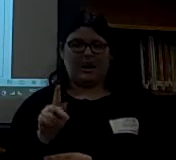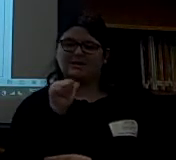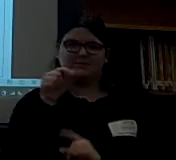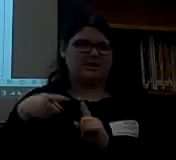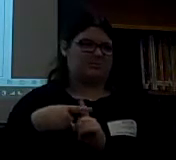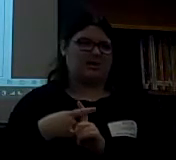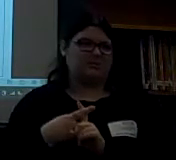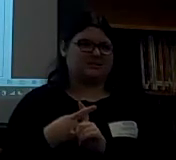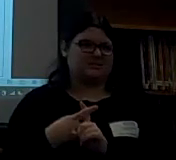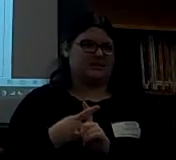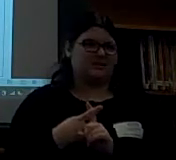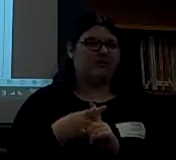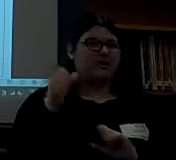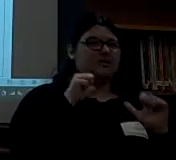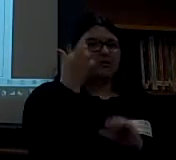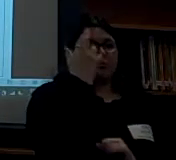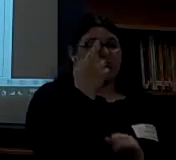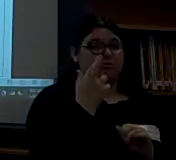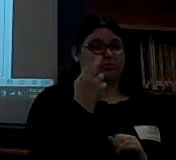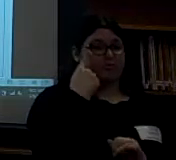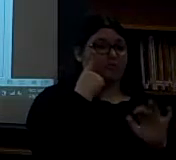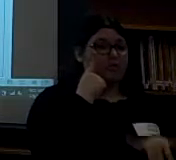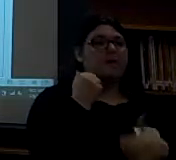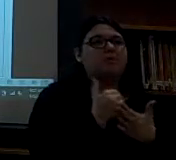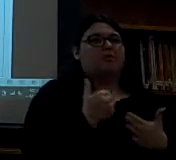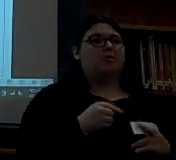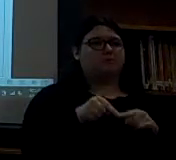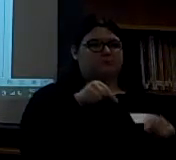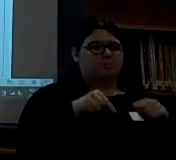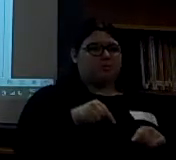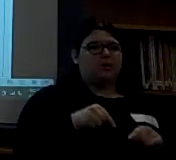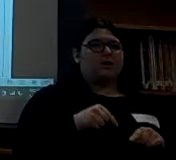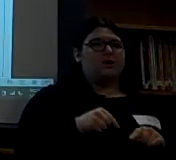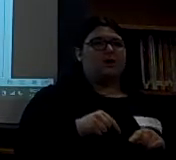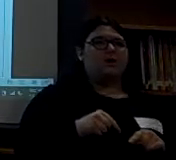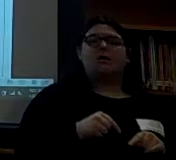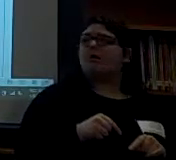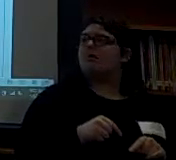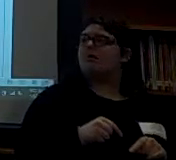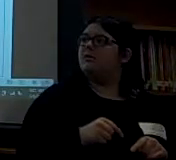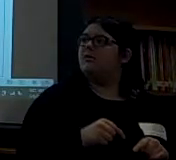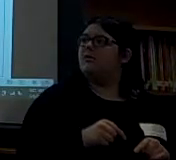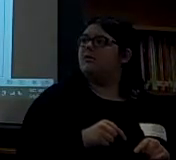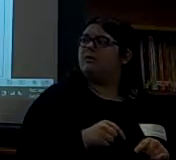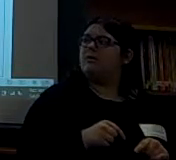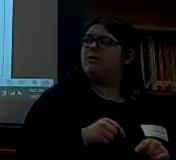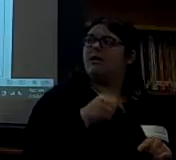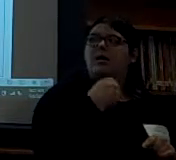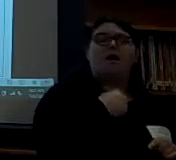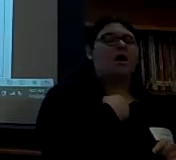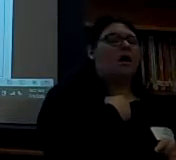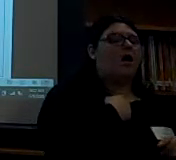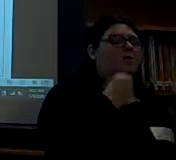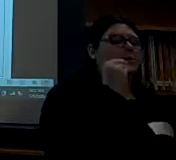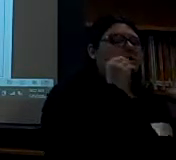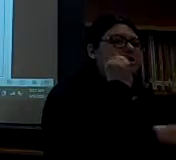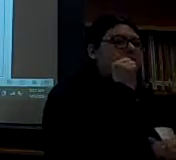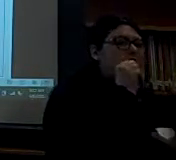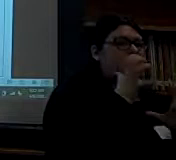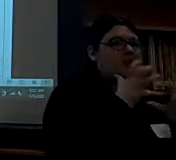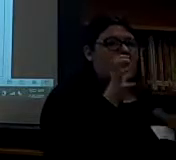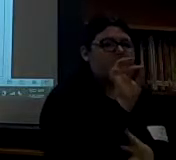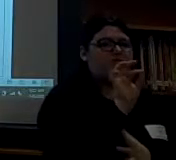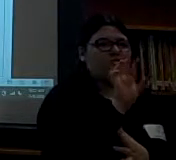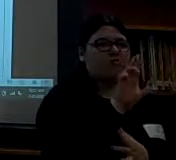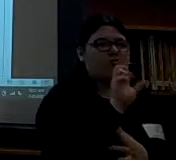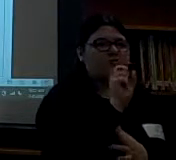a scientific reason for this. Actually, before I get to that, I'm raising girls, and there was at one point a lot of Frozen stuff in our world, from the movie